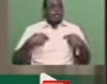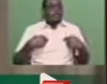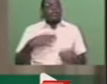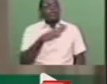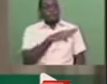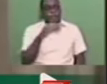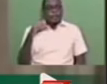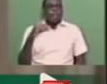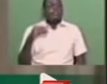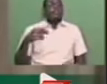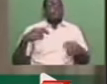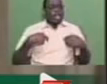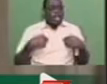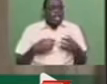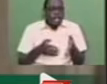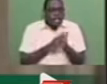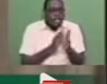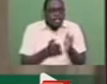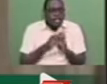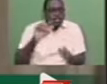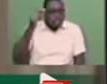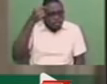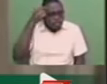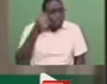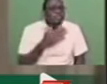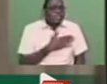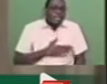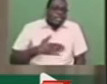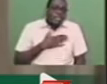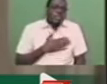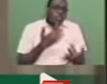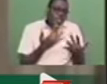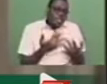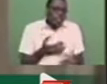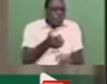full implementation of procurement. Now,